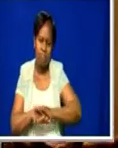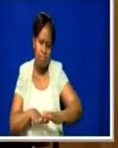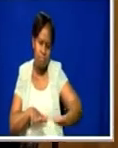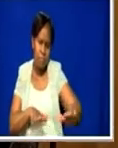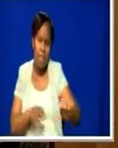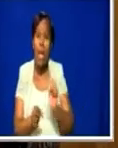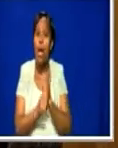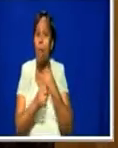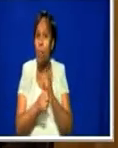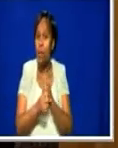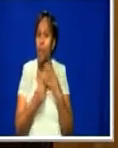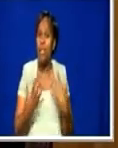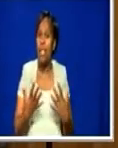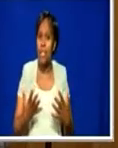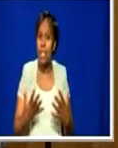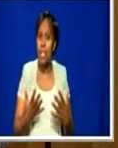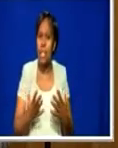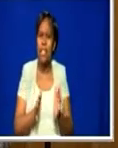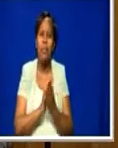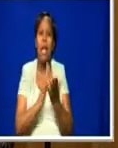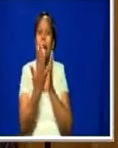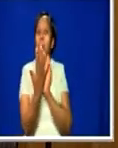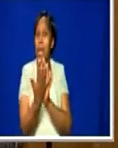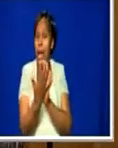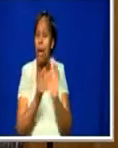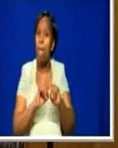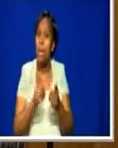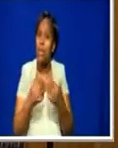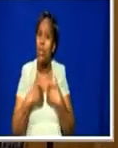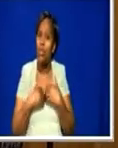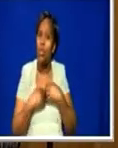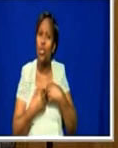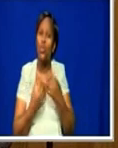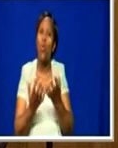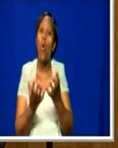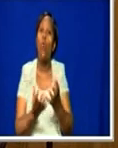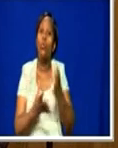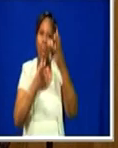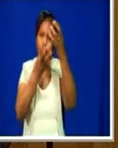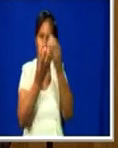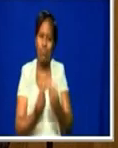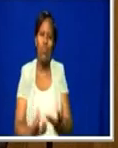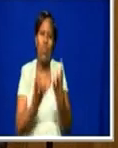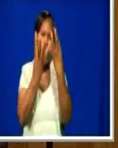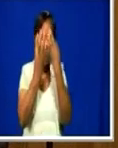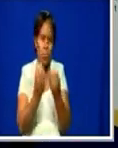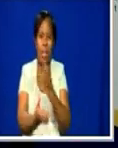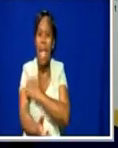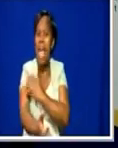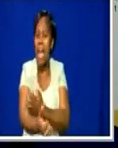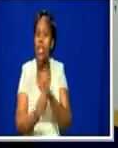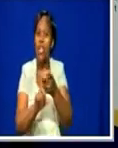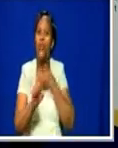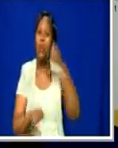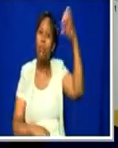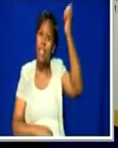is made of something that is like a mirror. But it's supposed to harness energy from the sun. Absorb energy from the